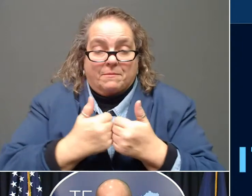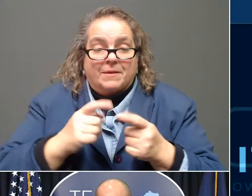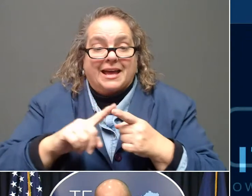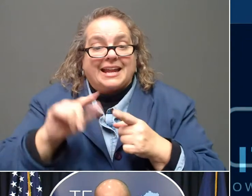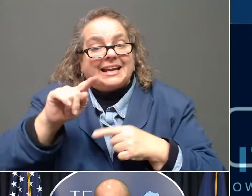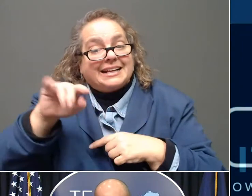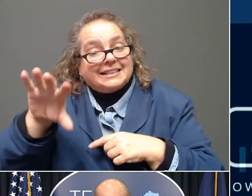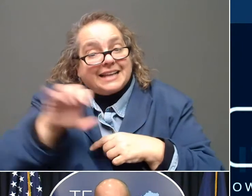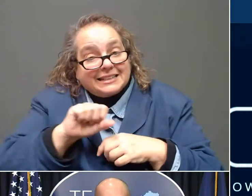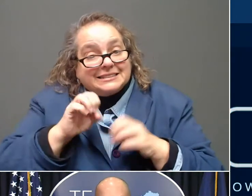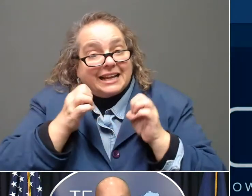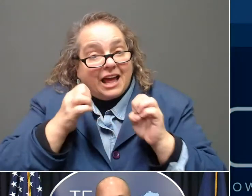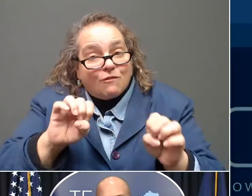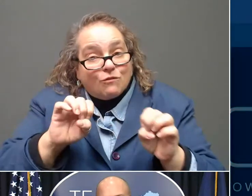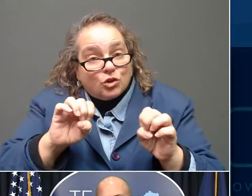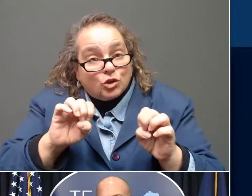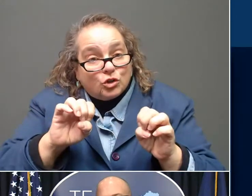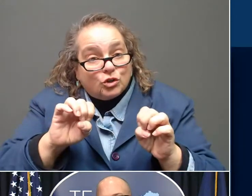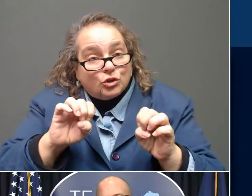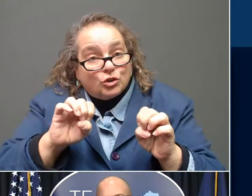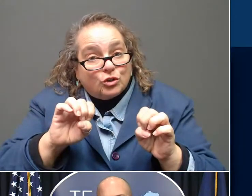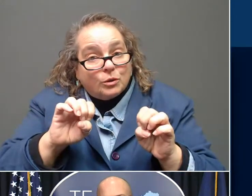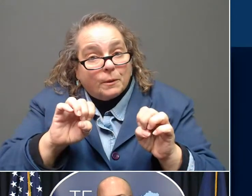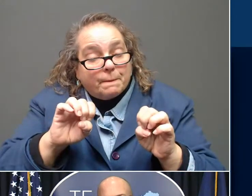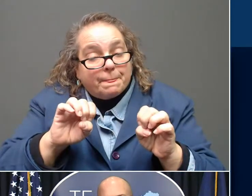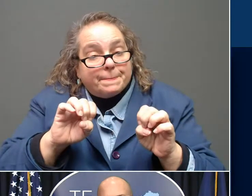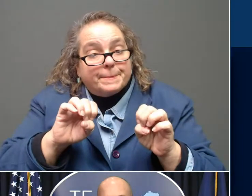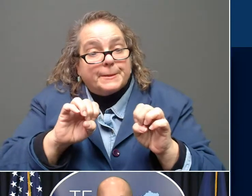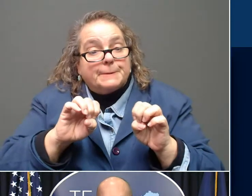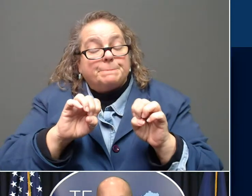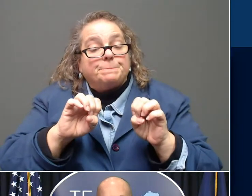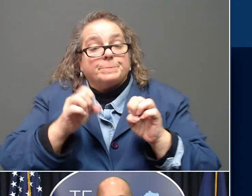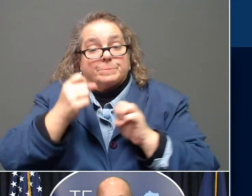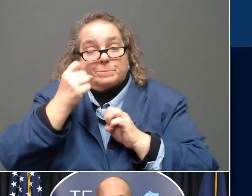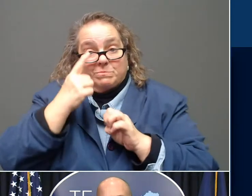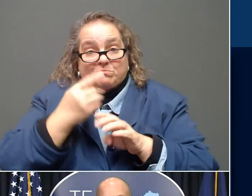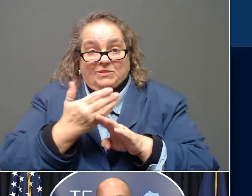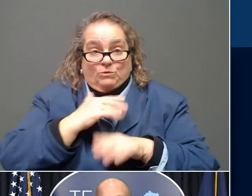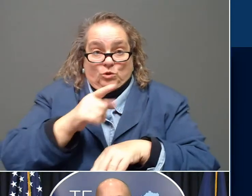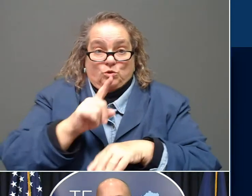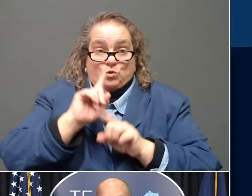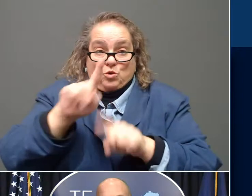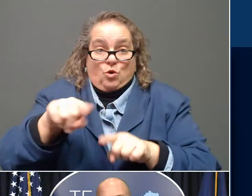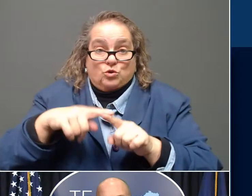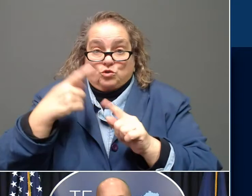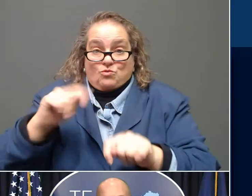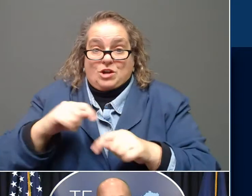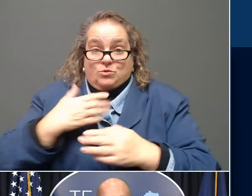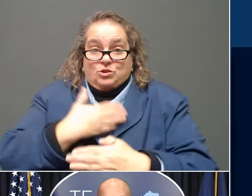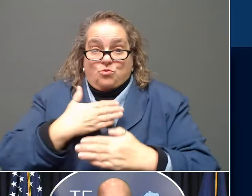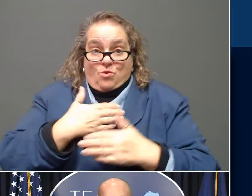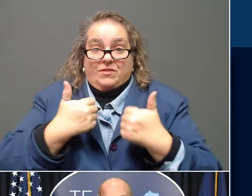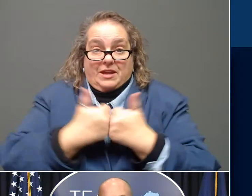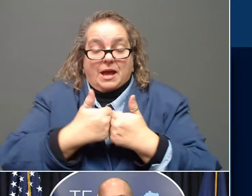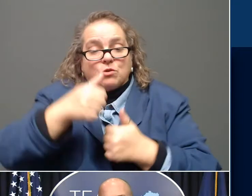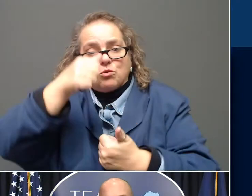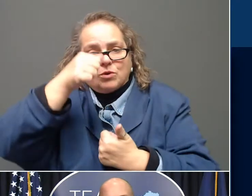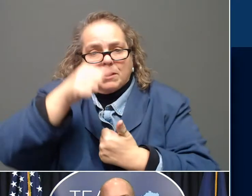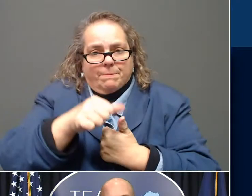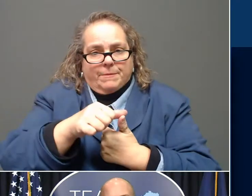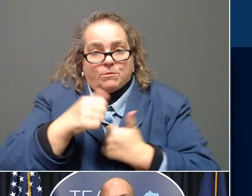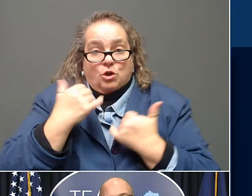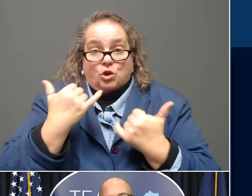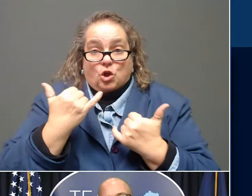talking with you this afternoon and the Super Bowl comes up. Until I took this job, I was an emergency physician and working in the ER. And